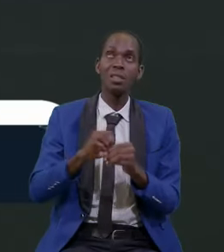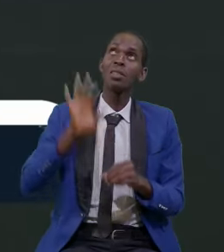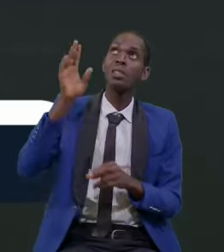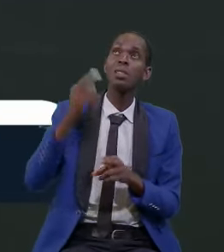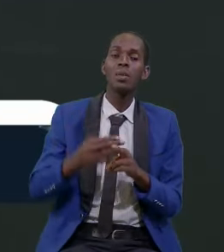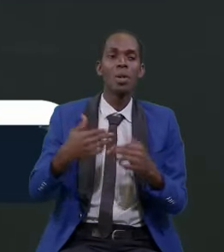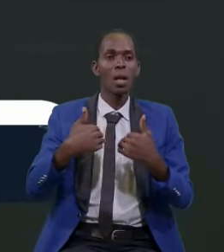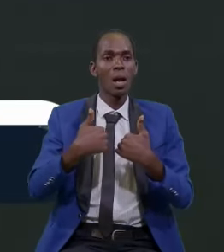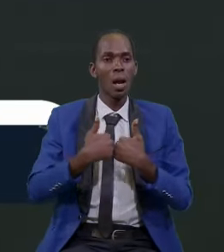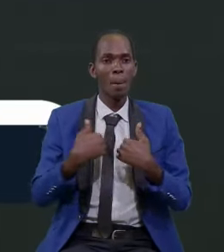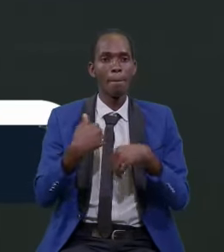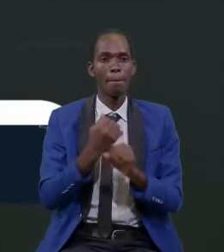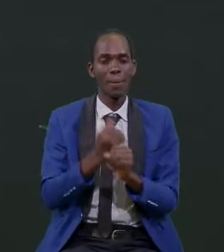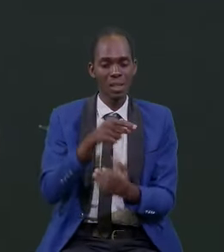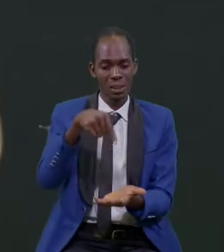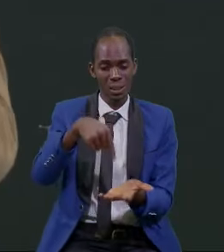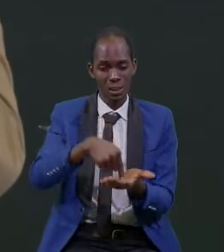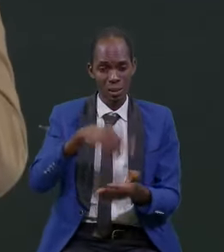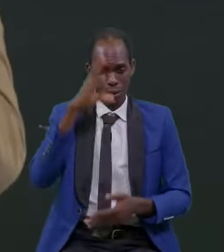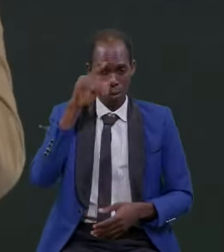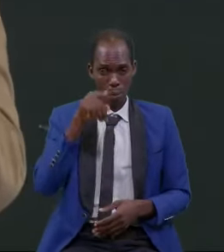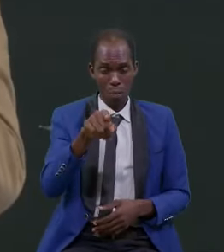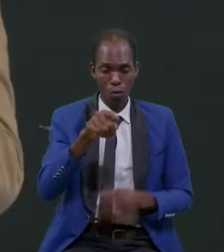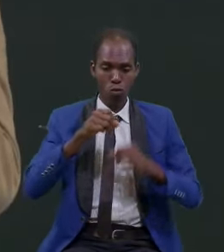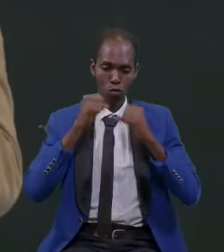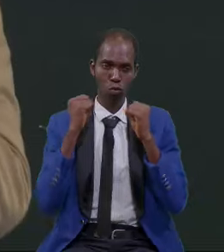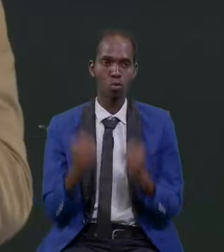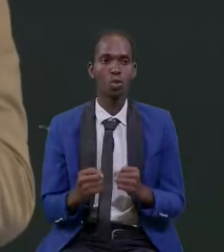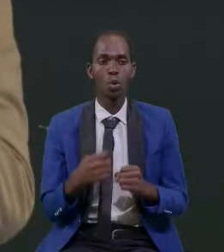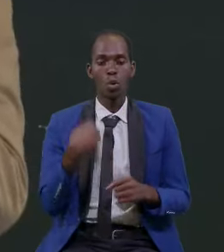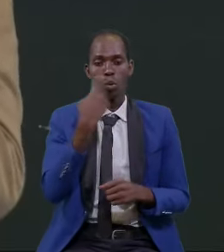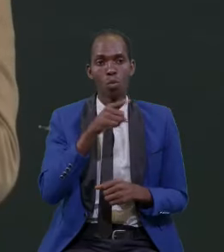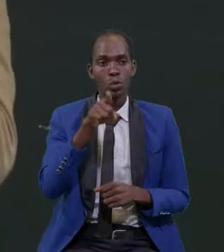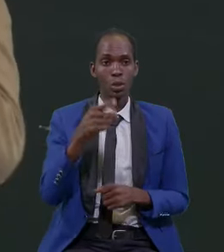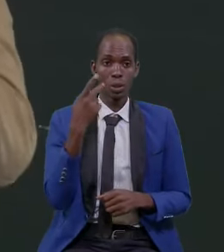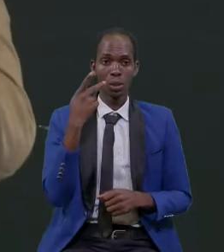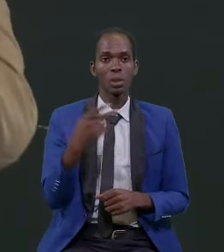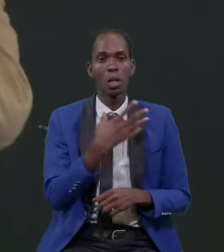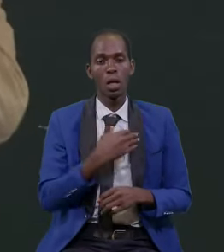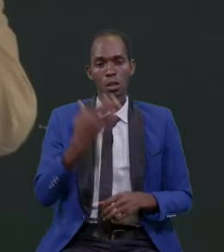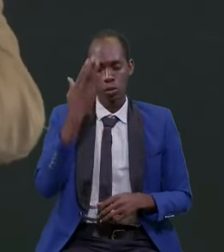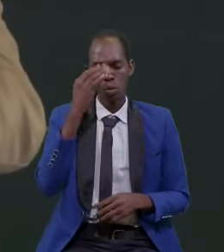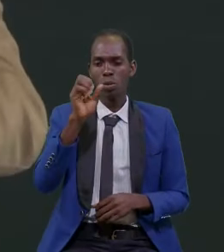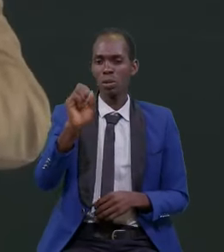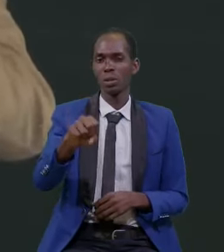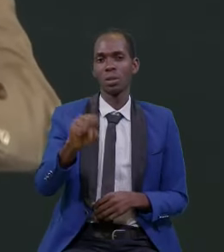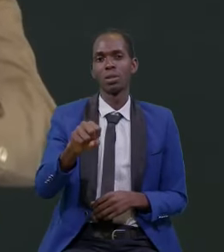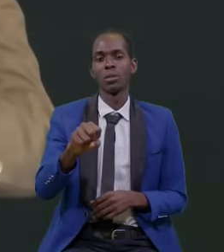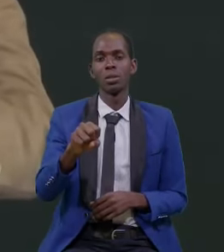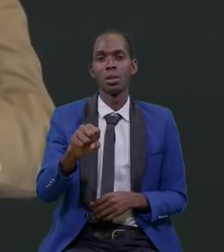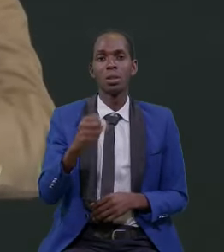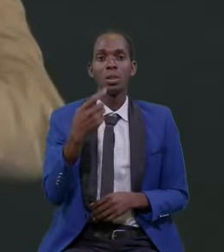made this man strong, whom you see and know. Yea, the name,